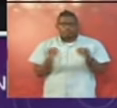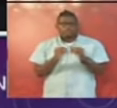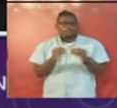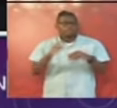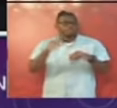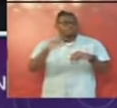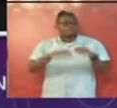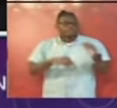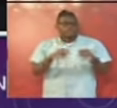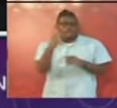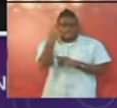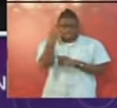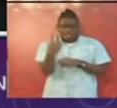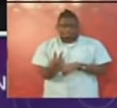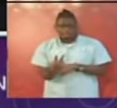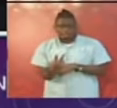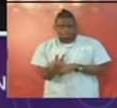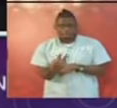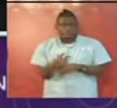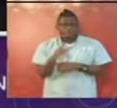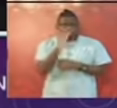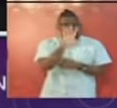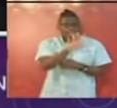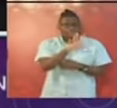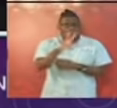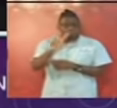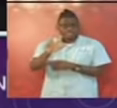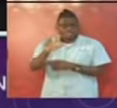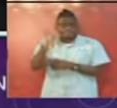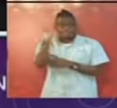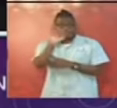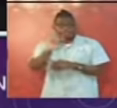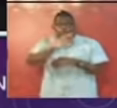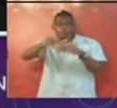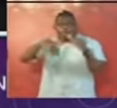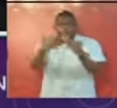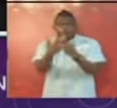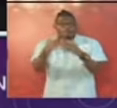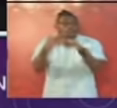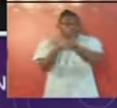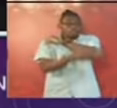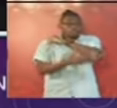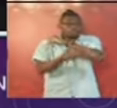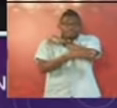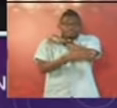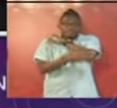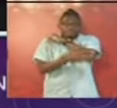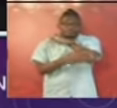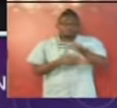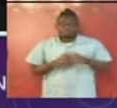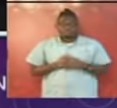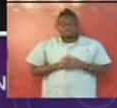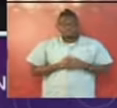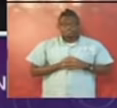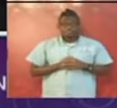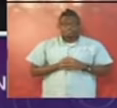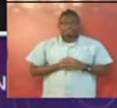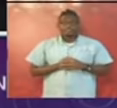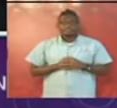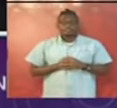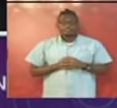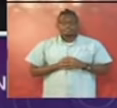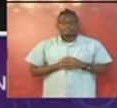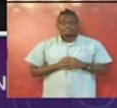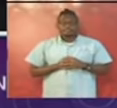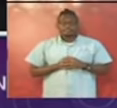that survey, 53% of the countries, had partially or completely disrupted services for